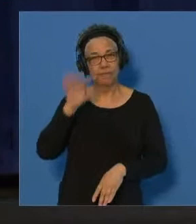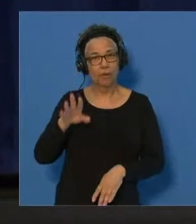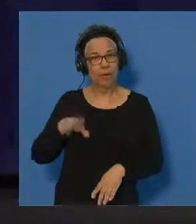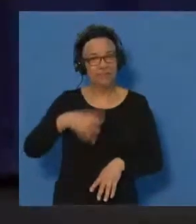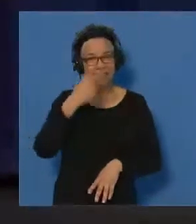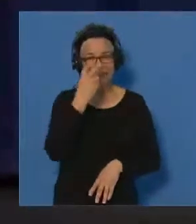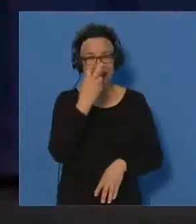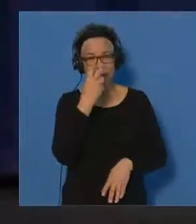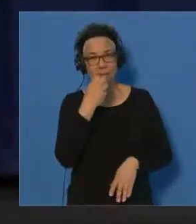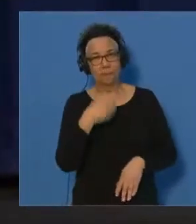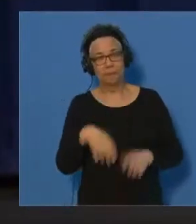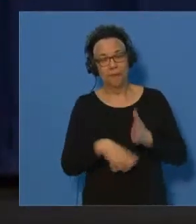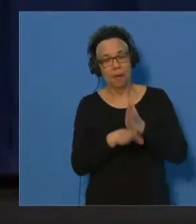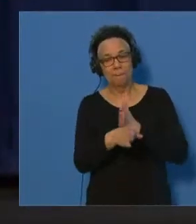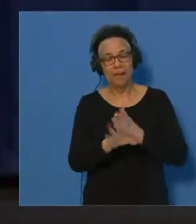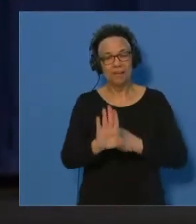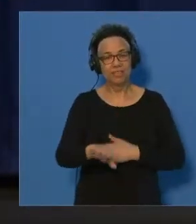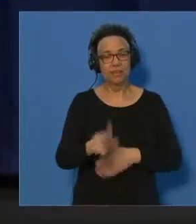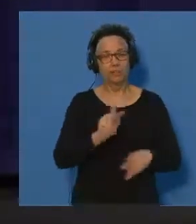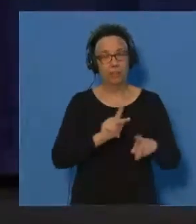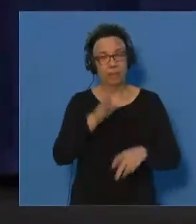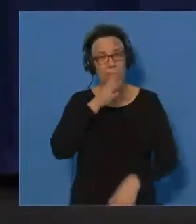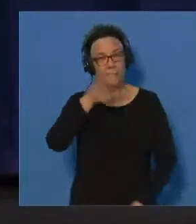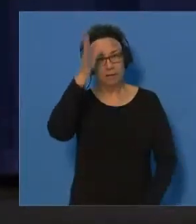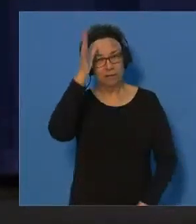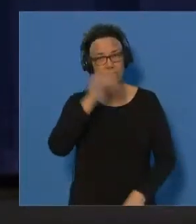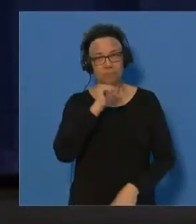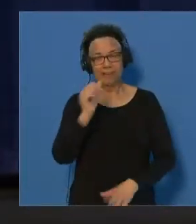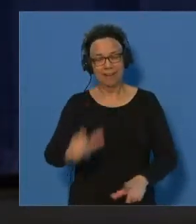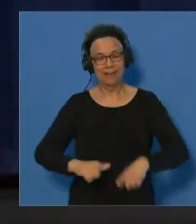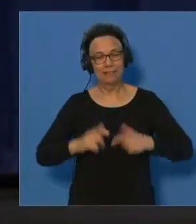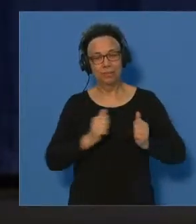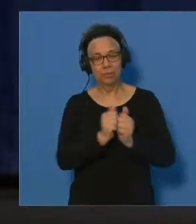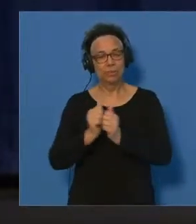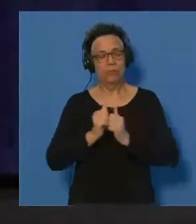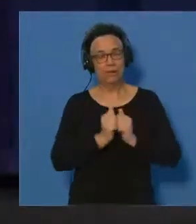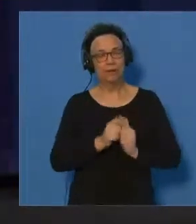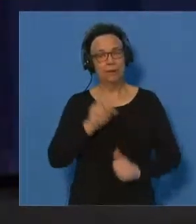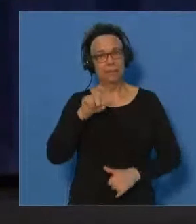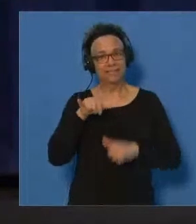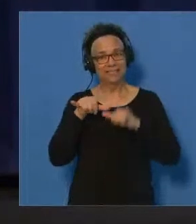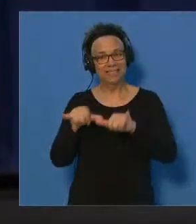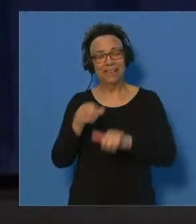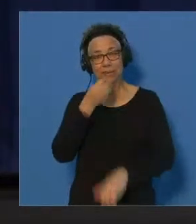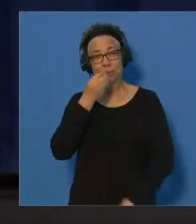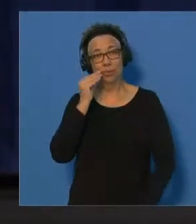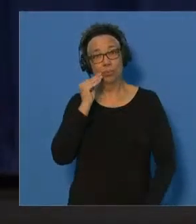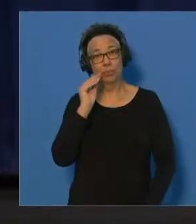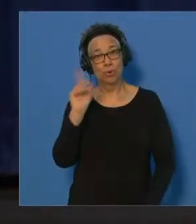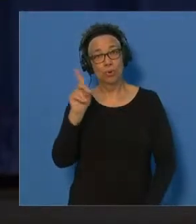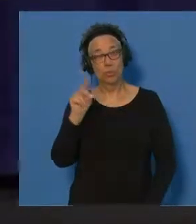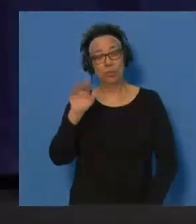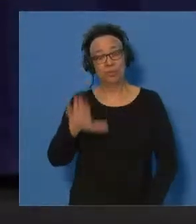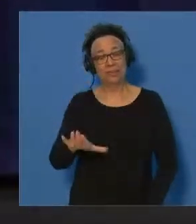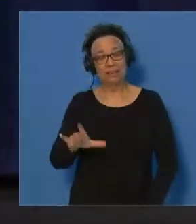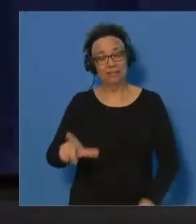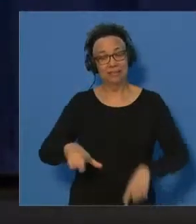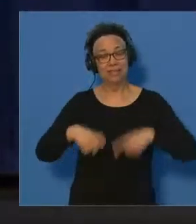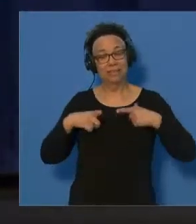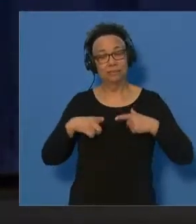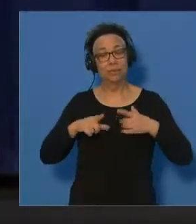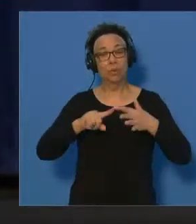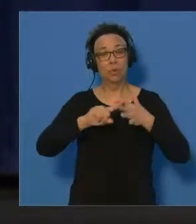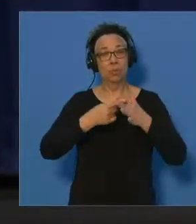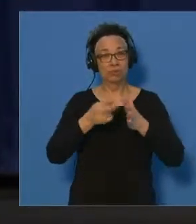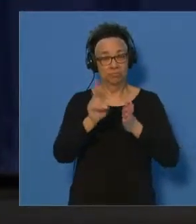minor child of parents who do not live together shall remain at the home where the child is living on commencement of these